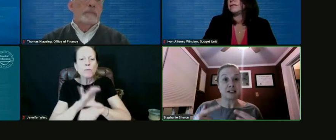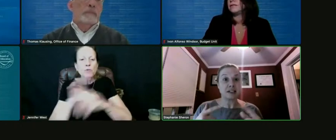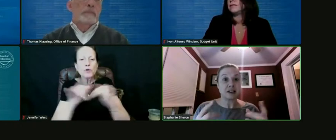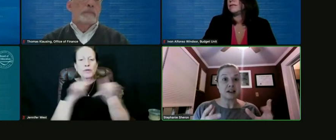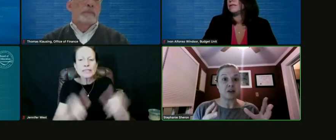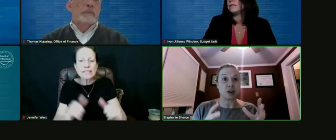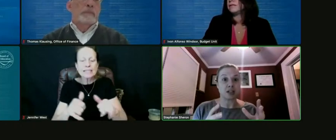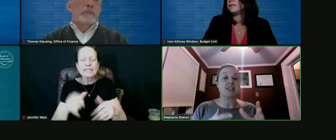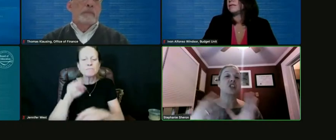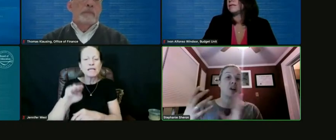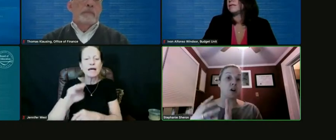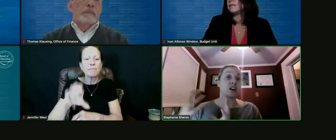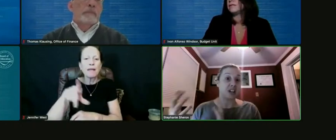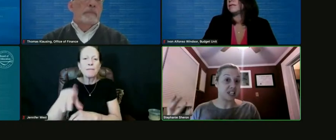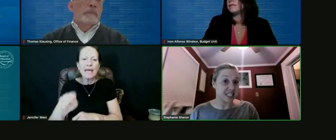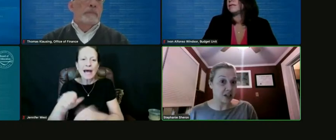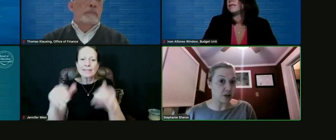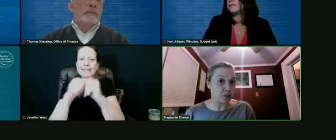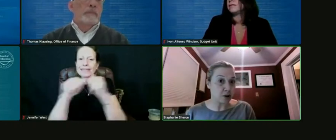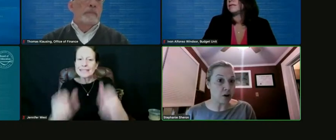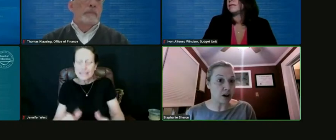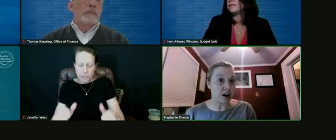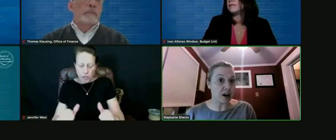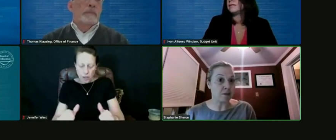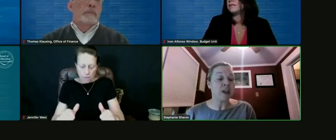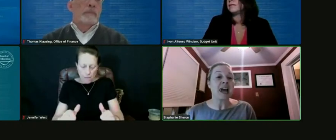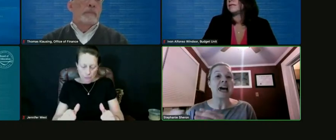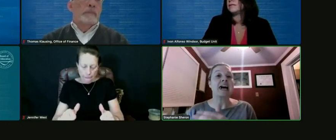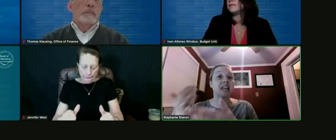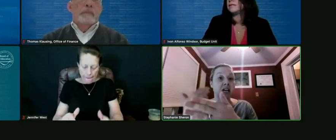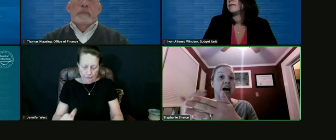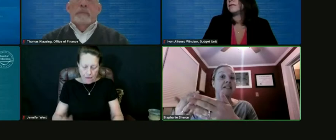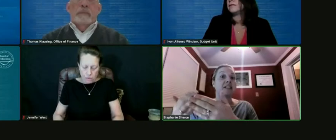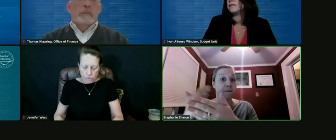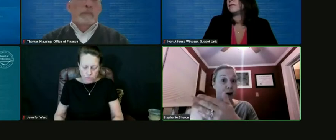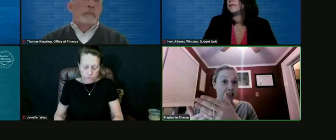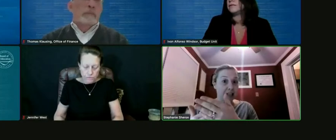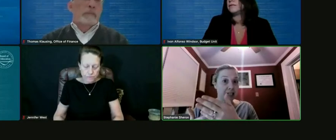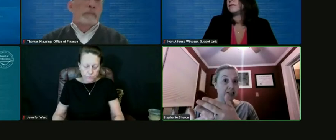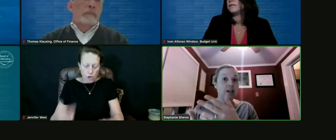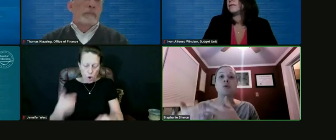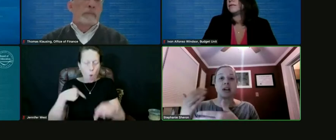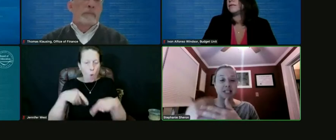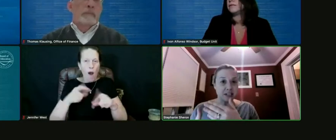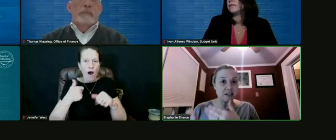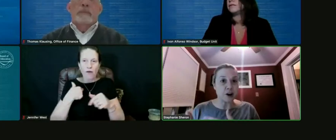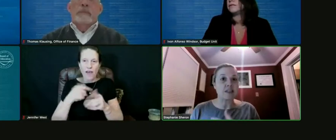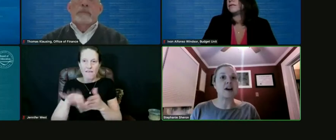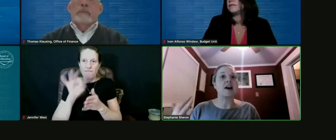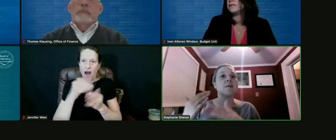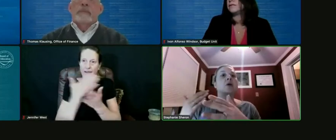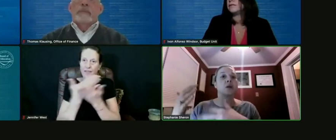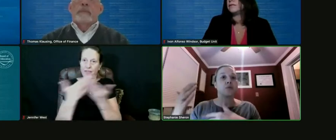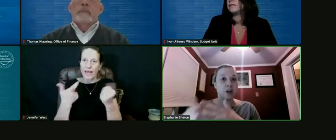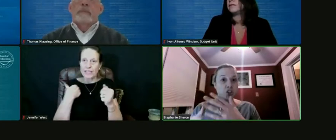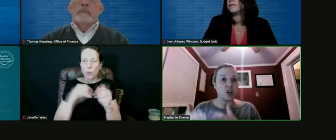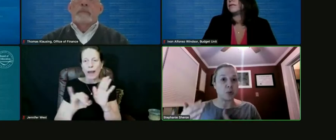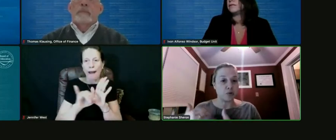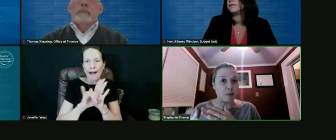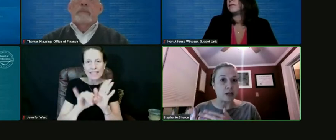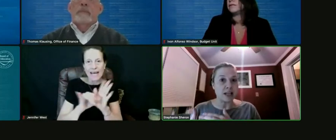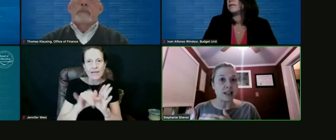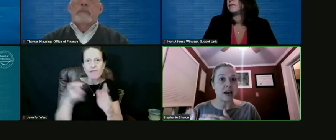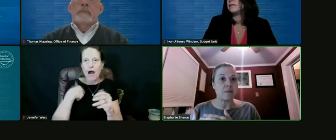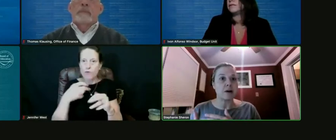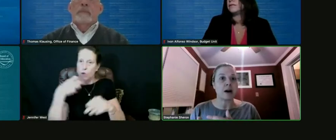And that is an organization that we are going to continue to be working on. And as they find things, we identify them, we make sure that